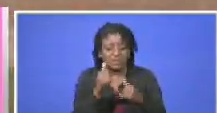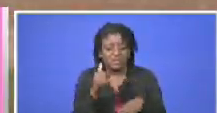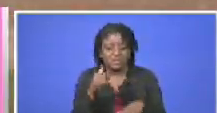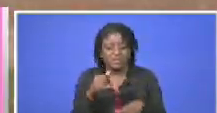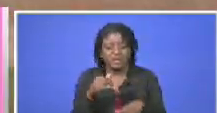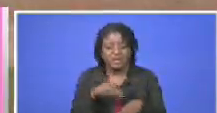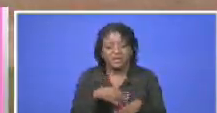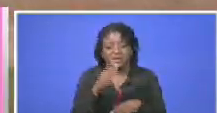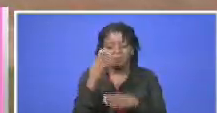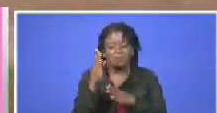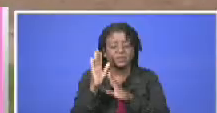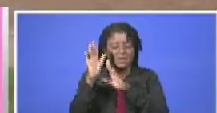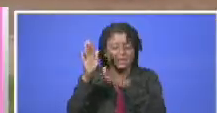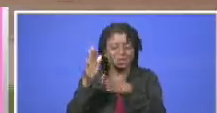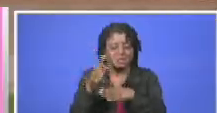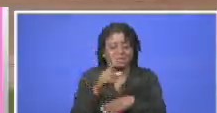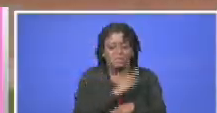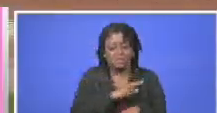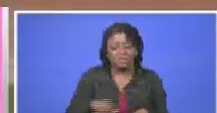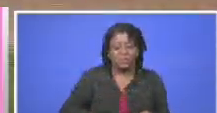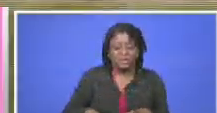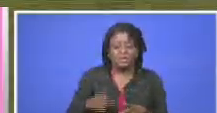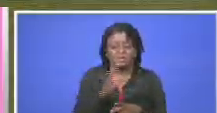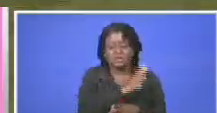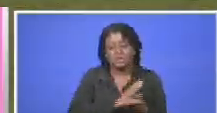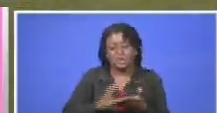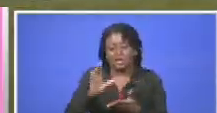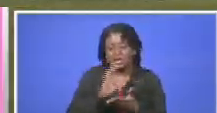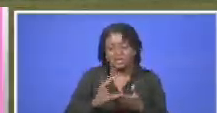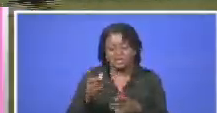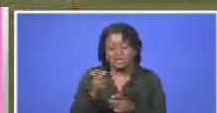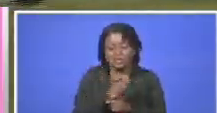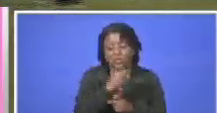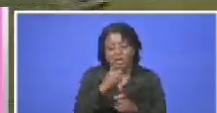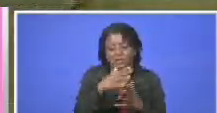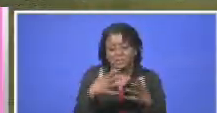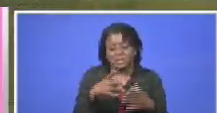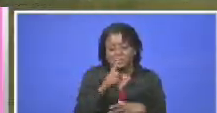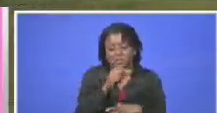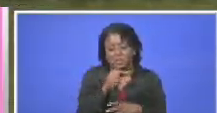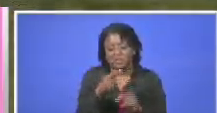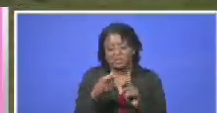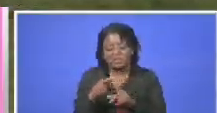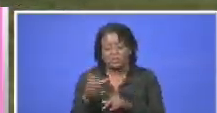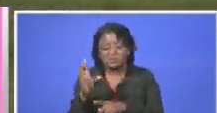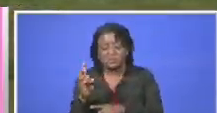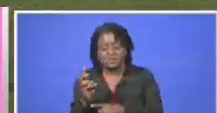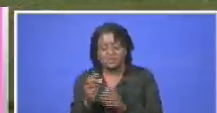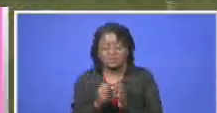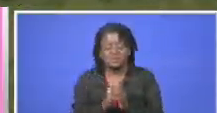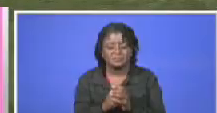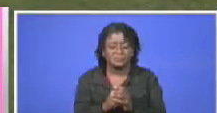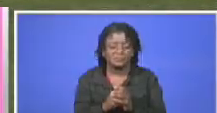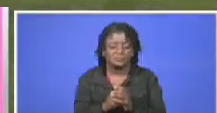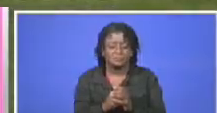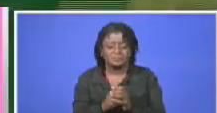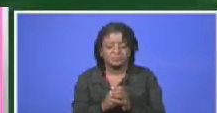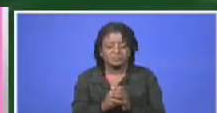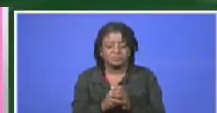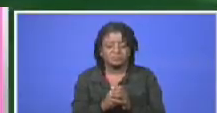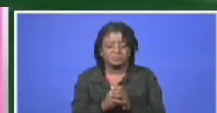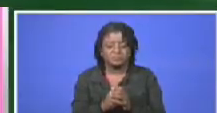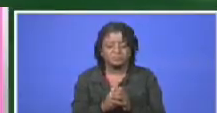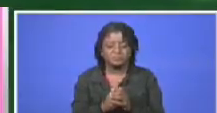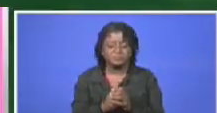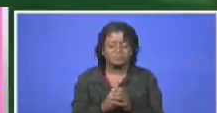Sporting Complex. QC won big 20-6, but Coach Elliott still not impressed with the way the game was played. That